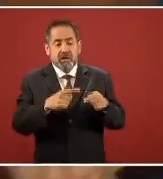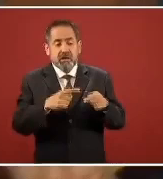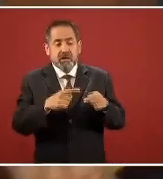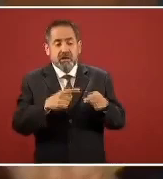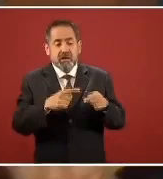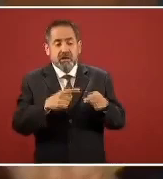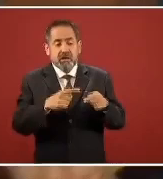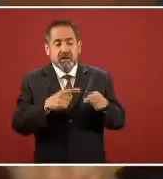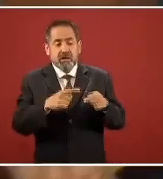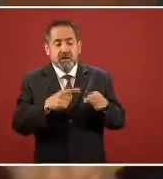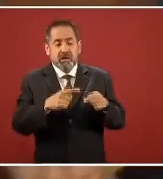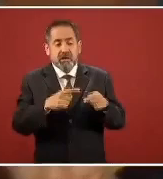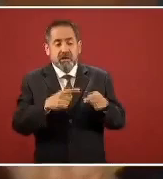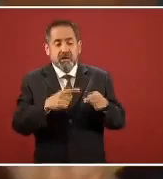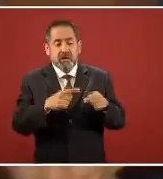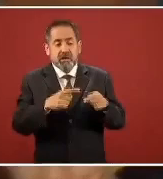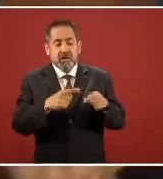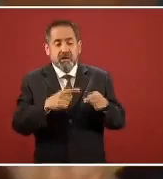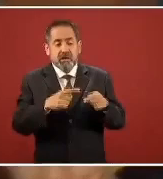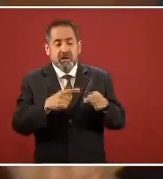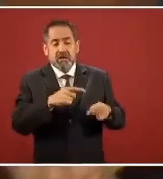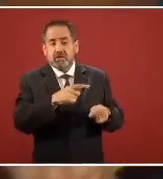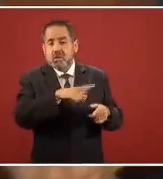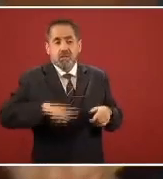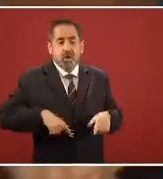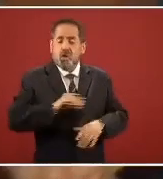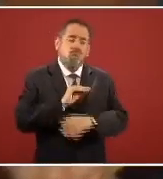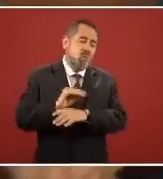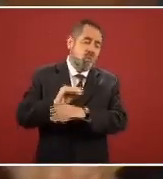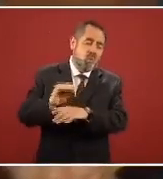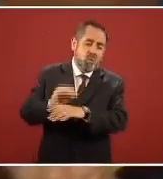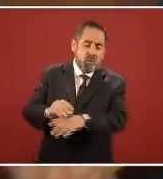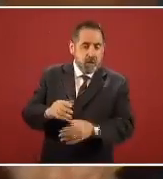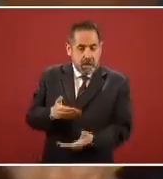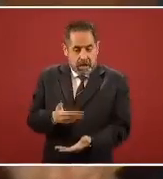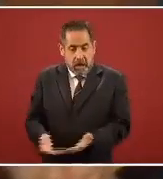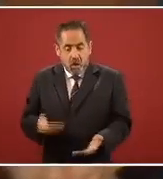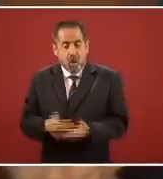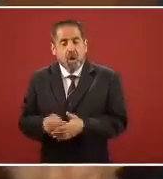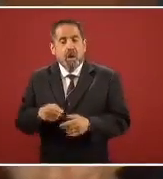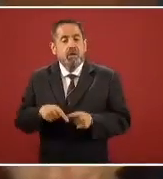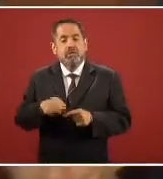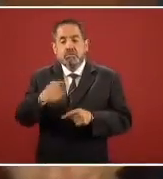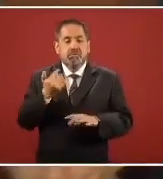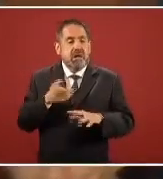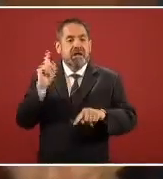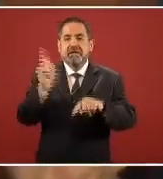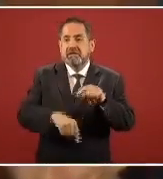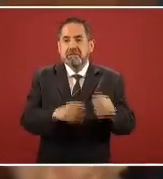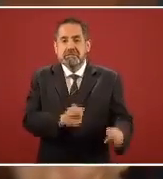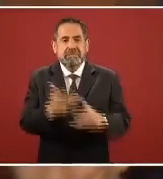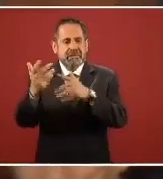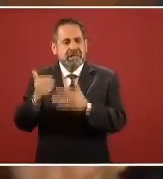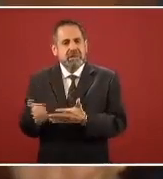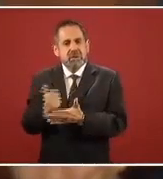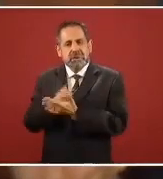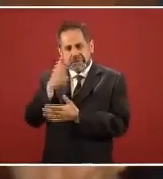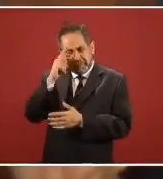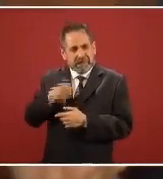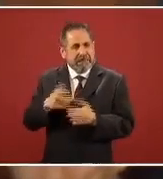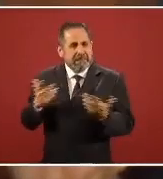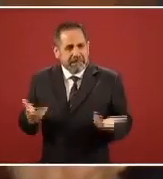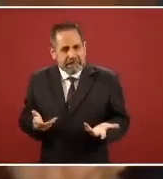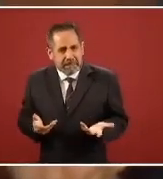levels of authority at every level. De hecho, hoy en día están en riesgo de otro desalojo por parte de autoridades de la Ciudad de México que